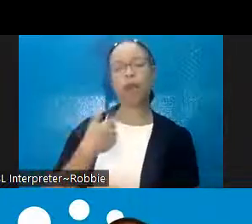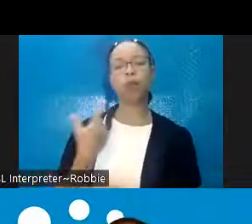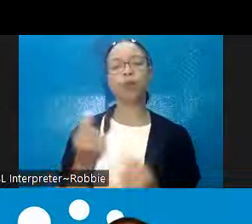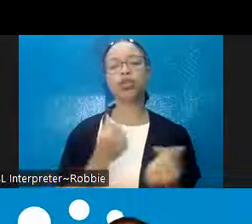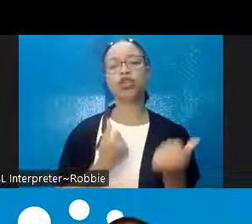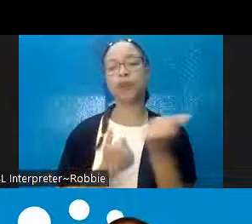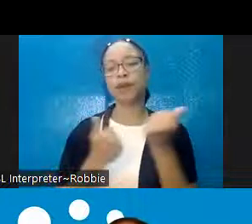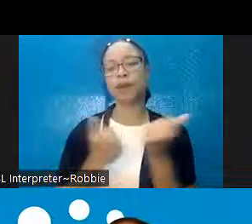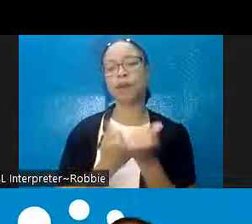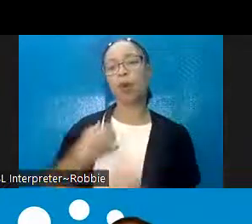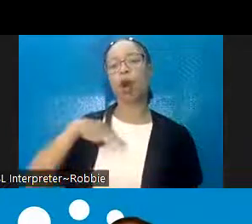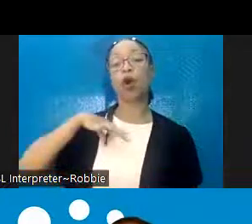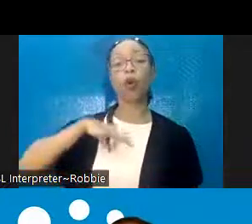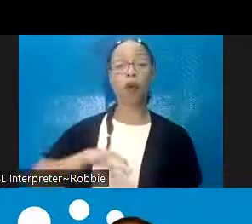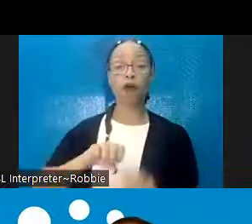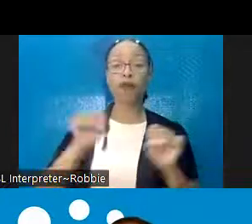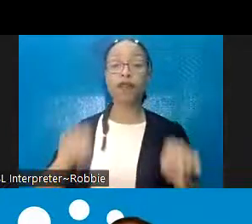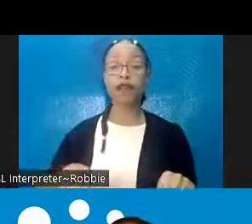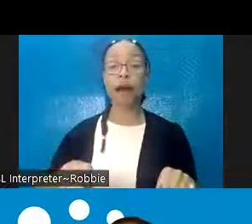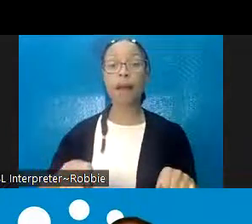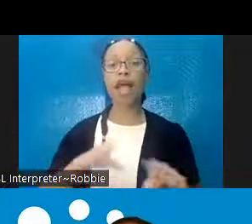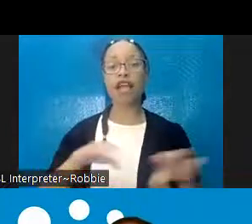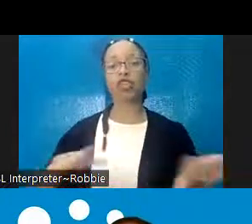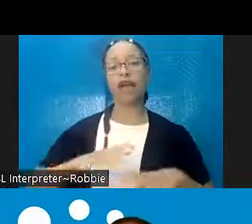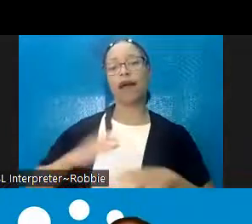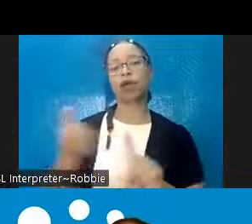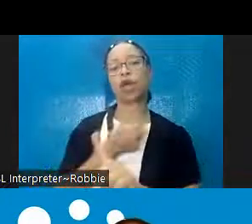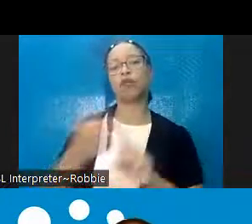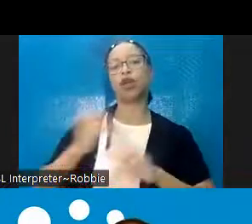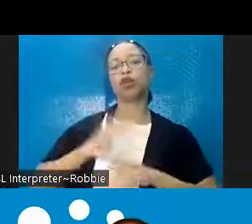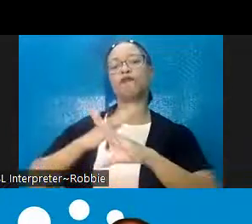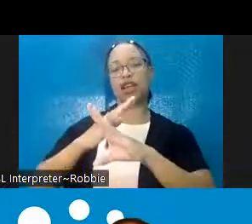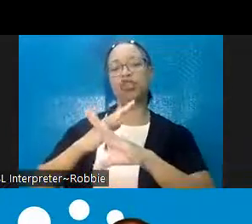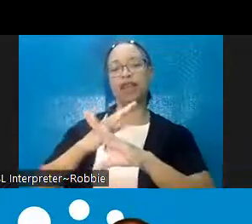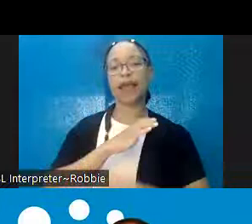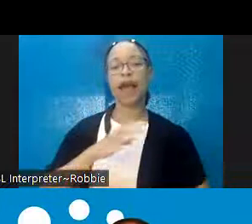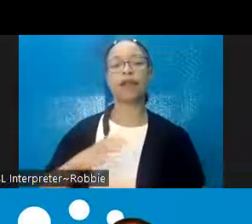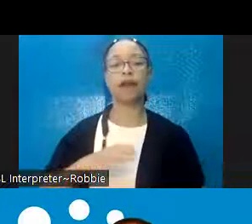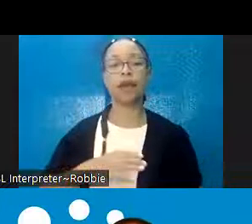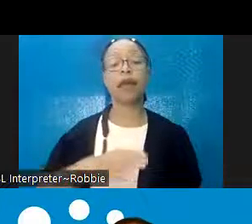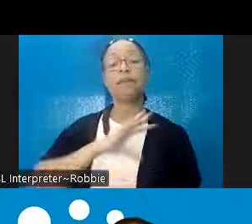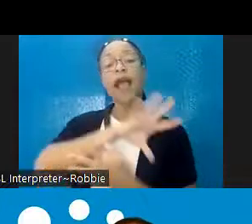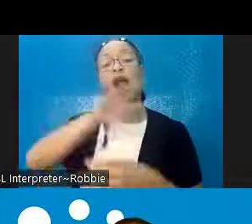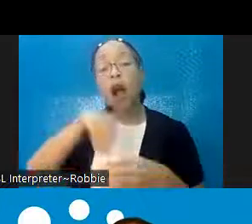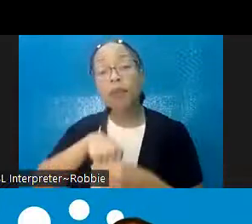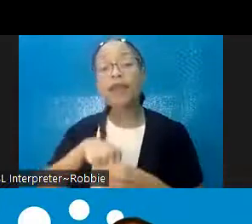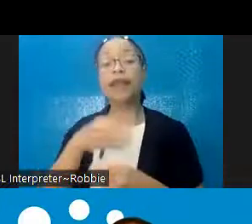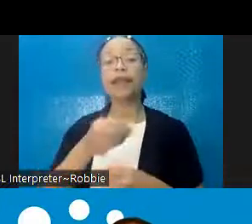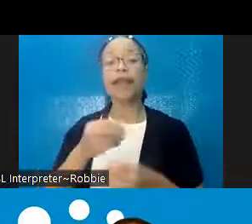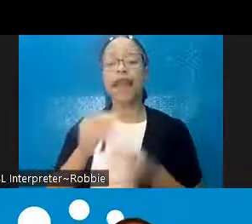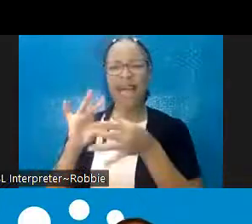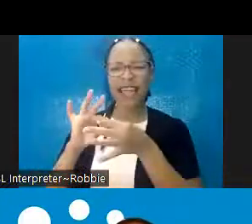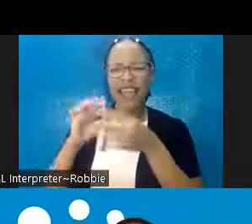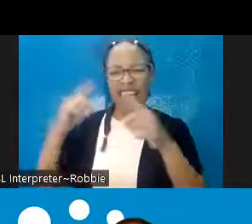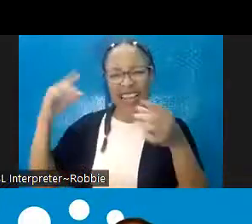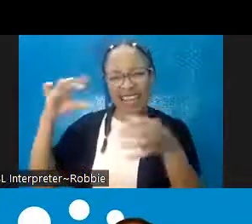welfare systems and child abuse prevention councils, or CAPCs, to build comprehensive and integrated networks of care